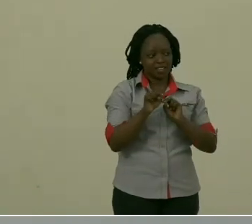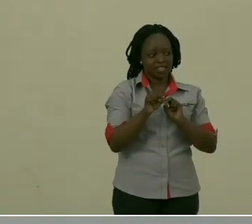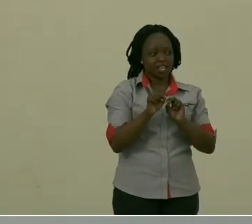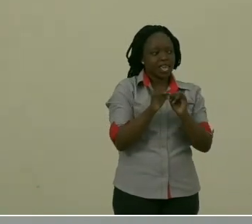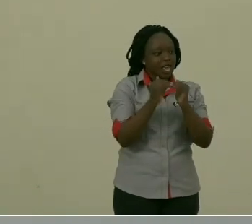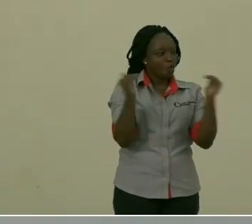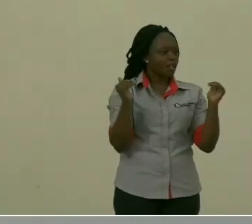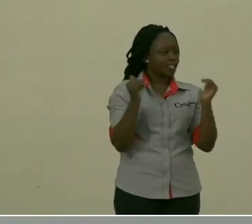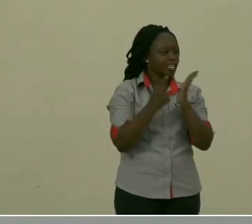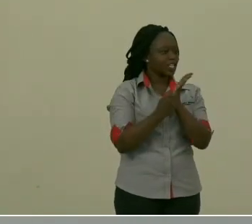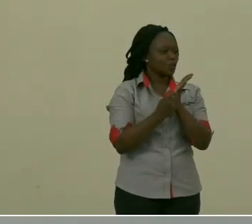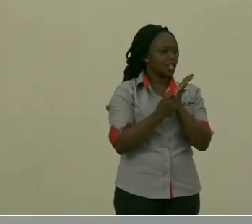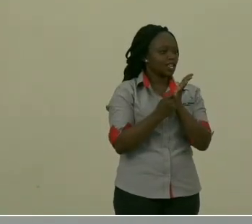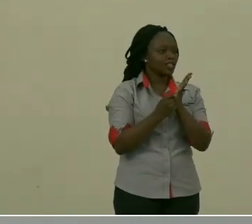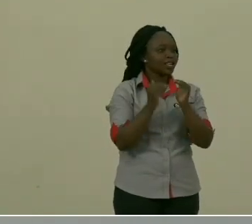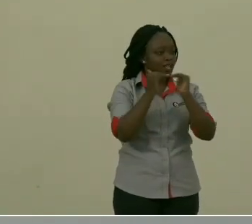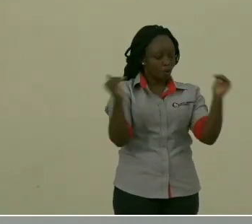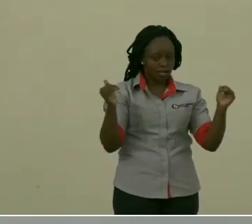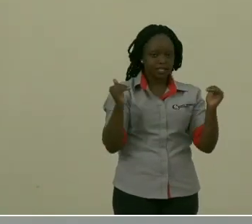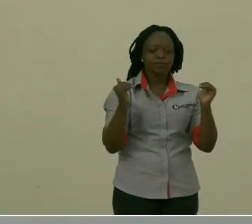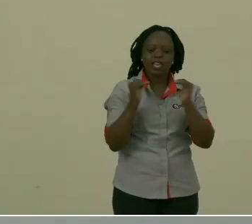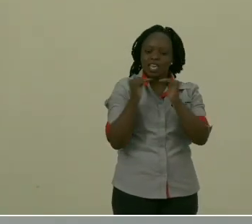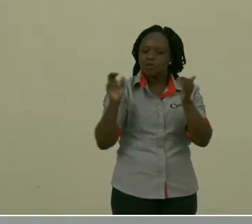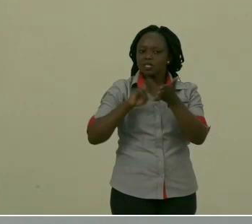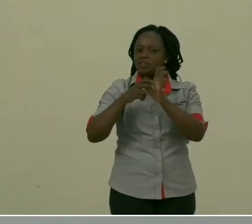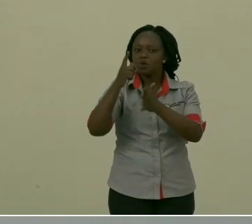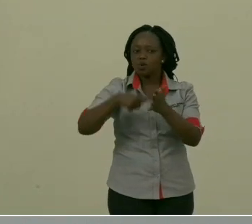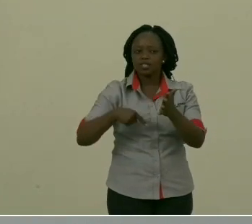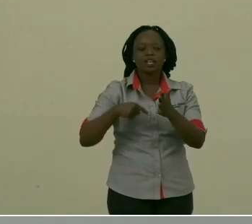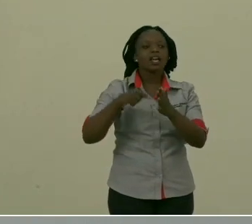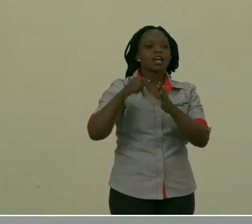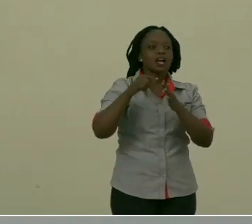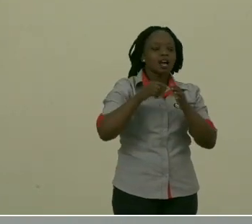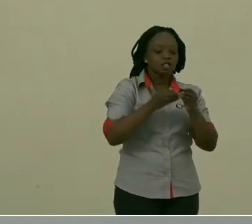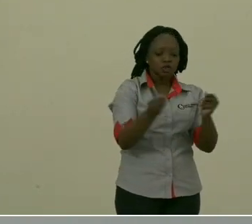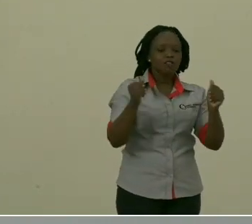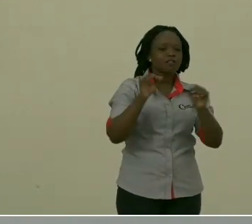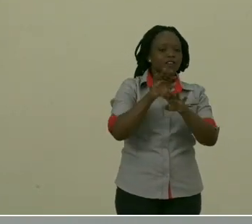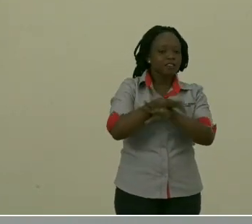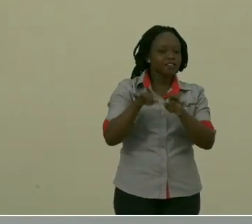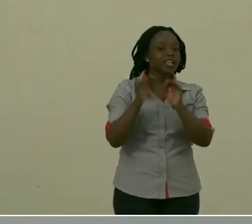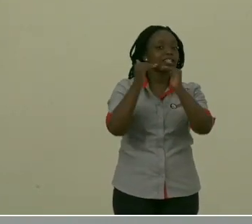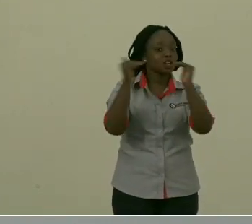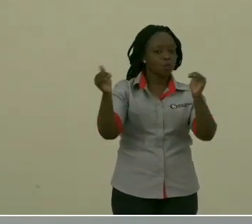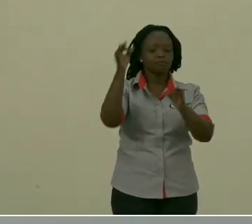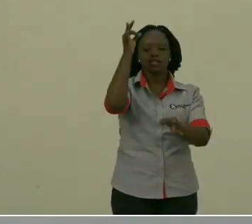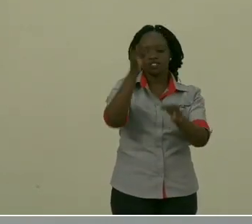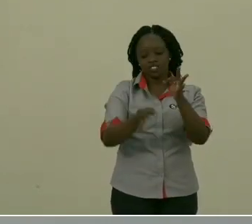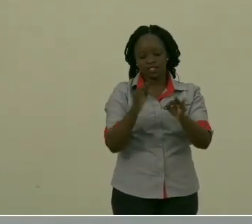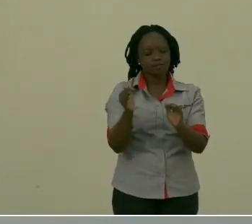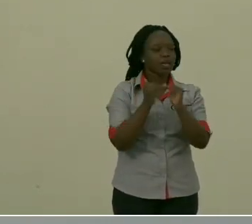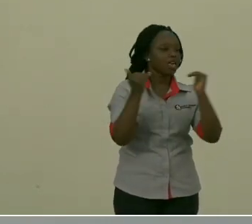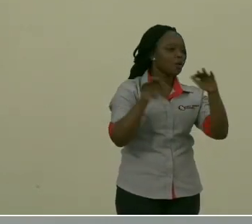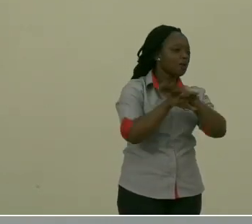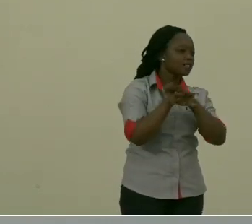usawa. And equity is about fairness, is about impartiality, justice, equal